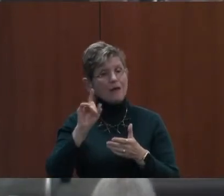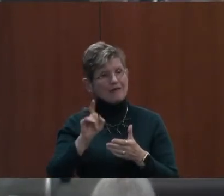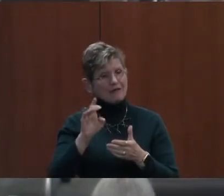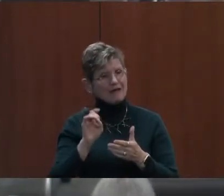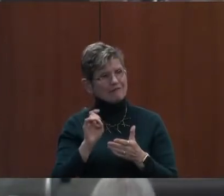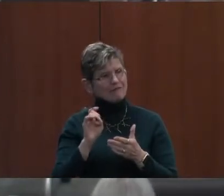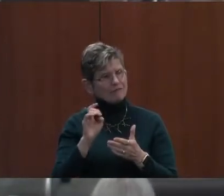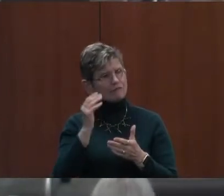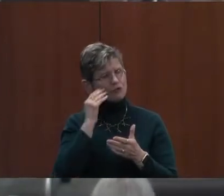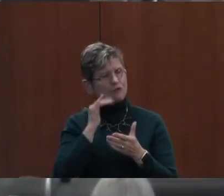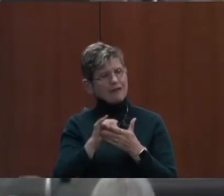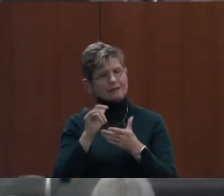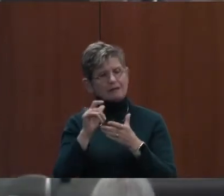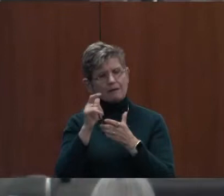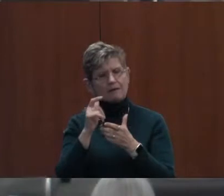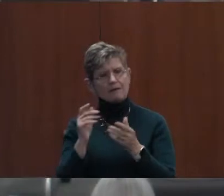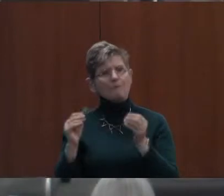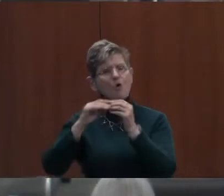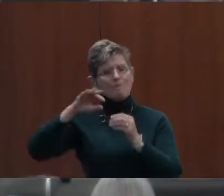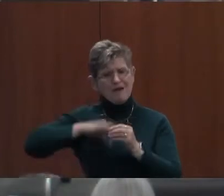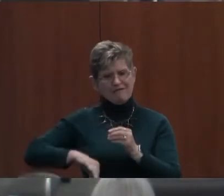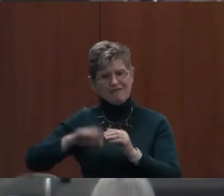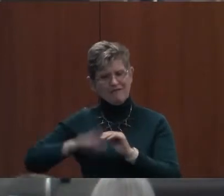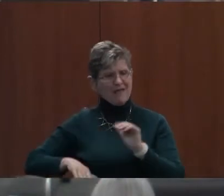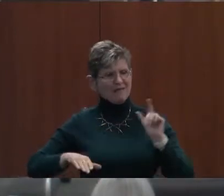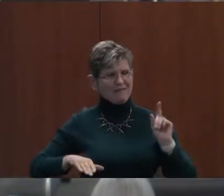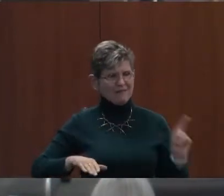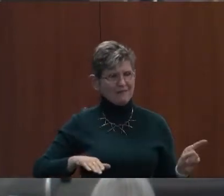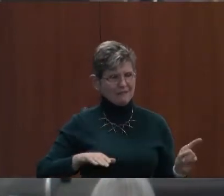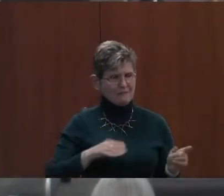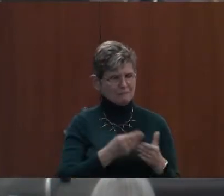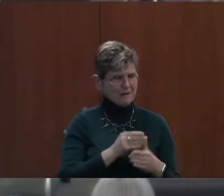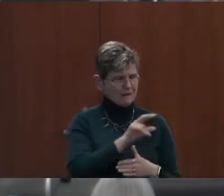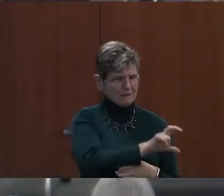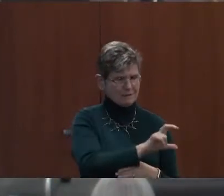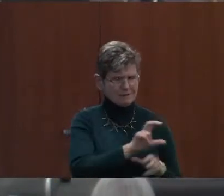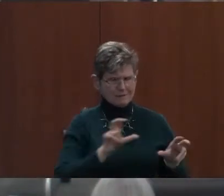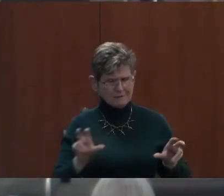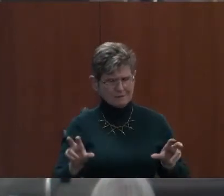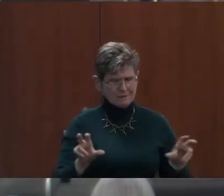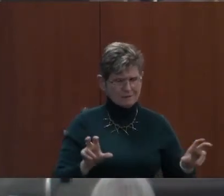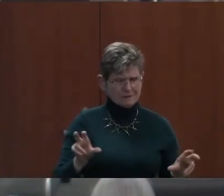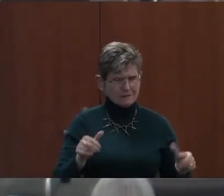spent on the police or on EMTs. The only way for the commissioners to know that is for them